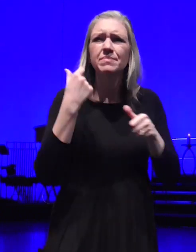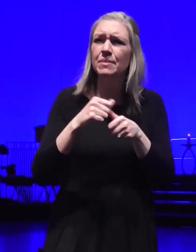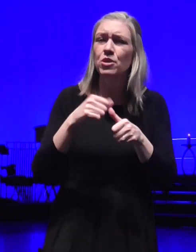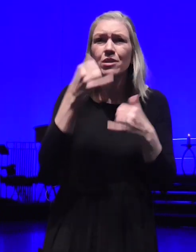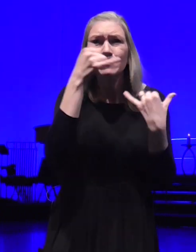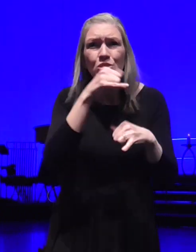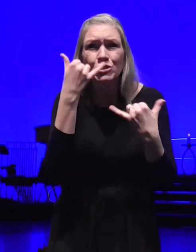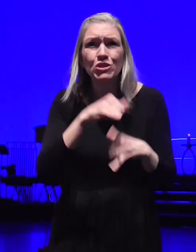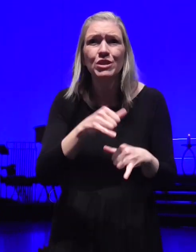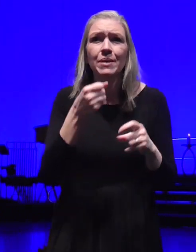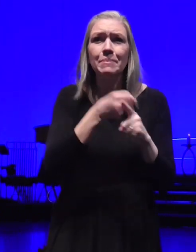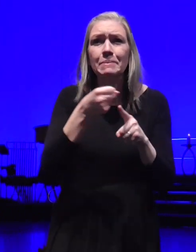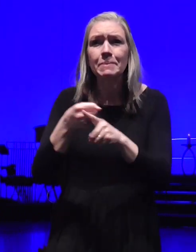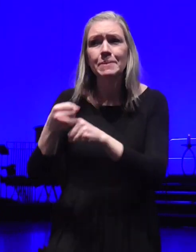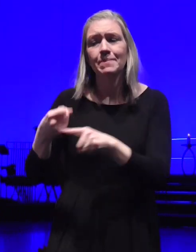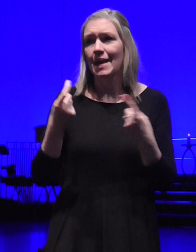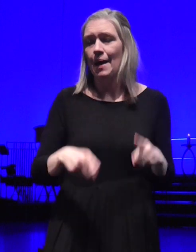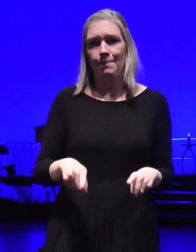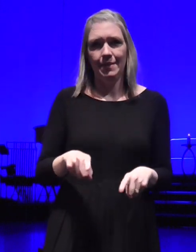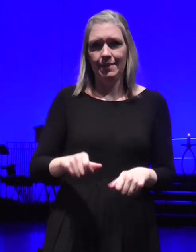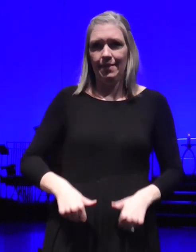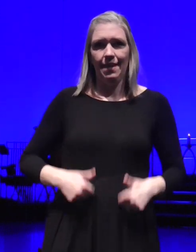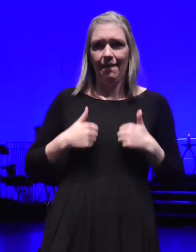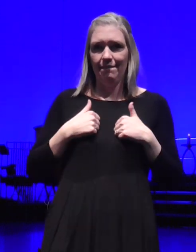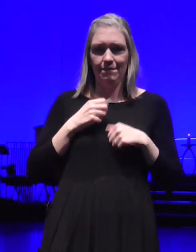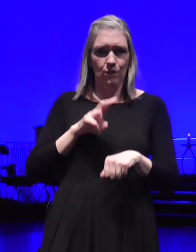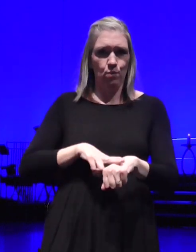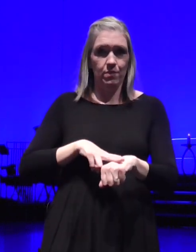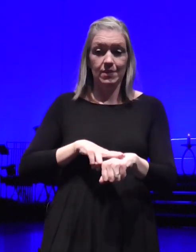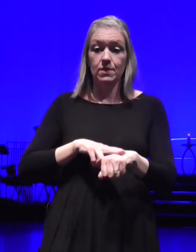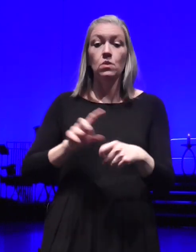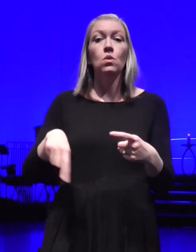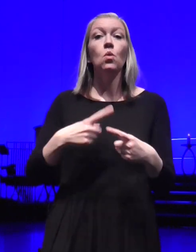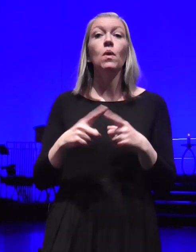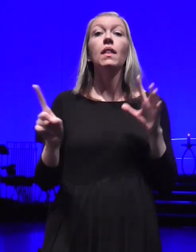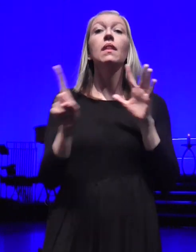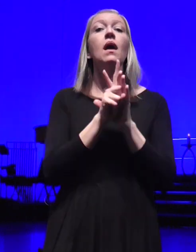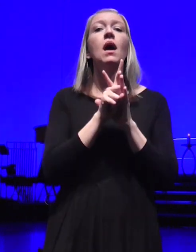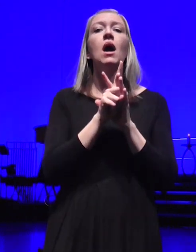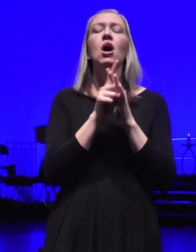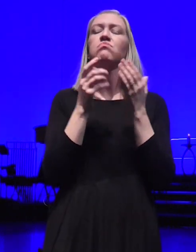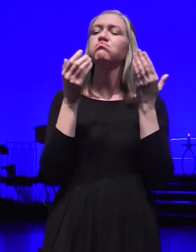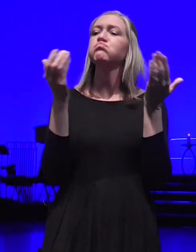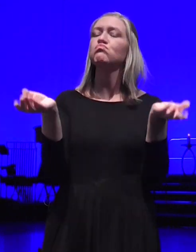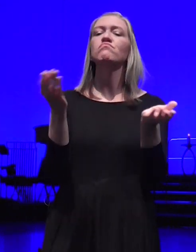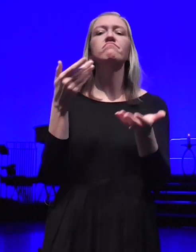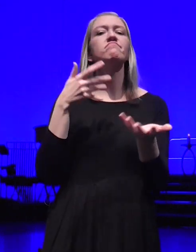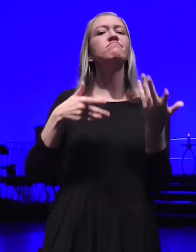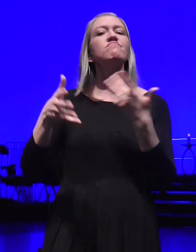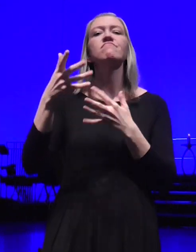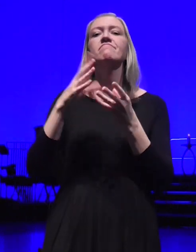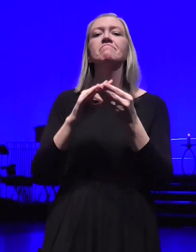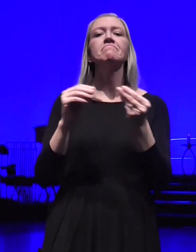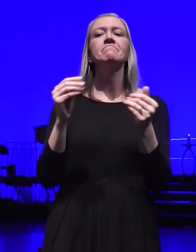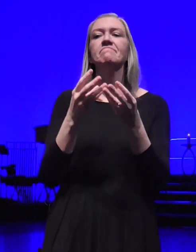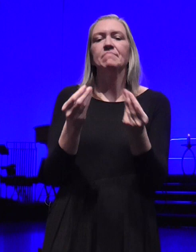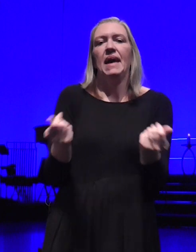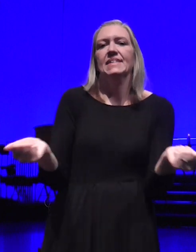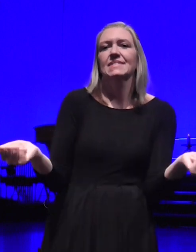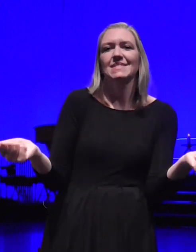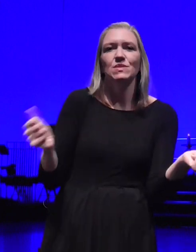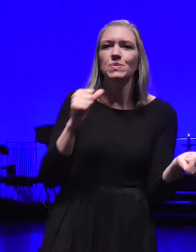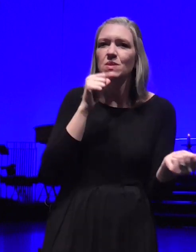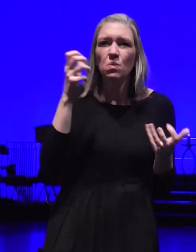life. And when they come at us, we let them pass through. We don't hold on to them. We let